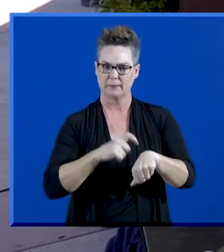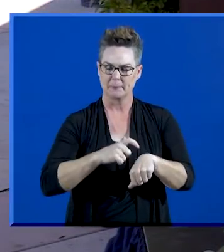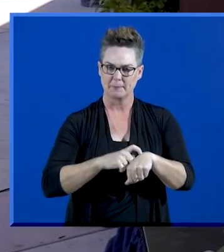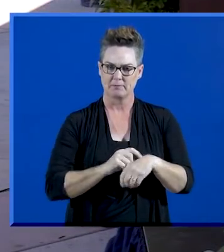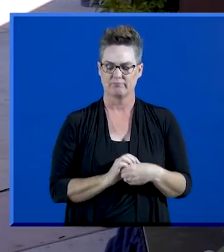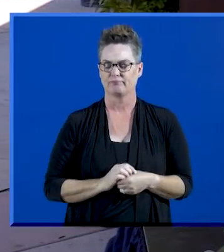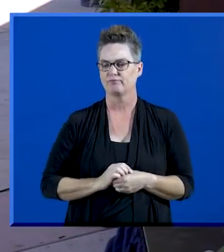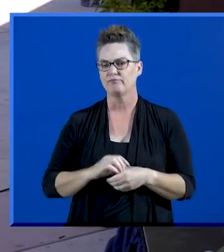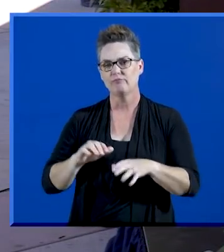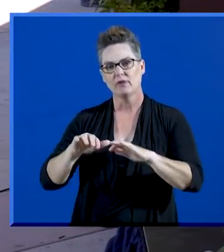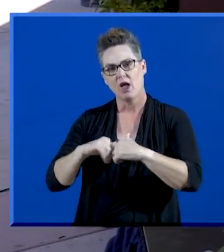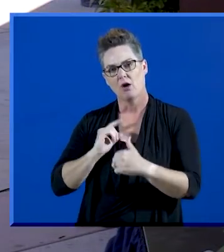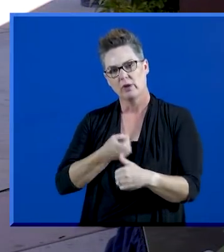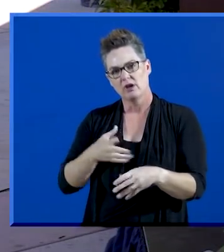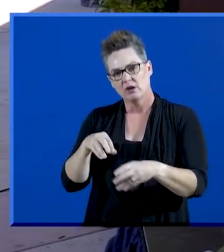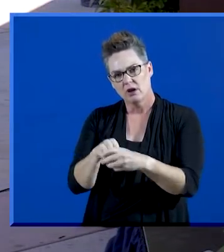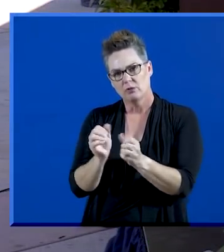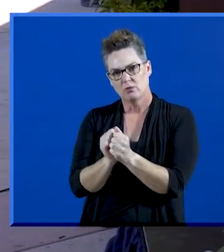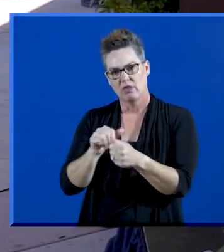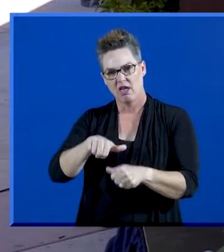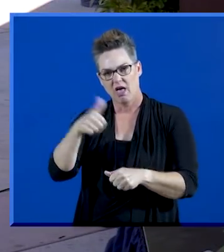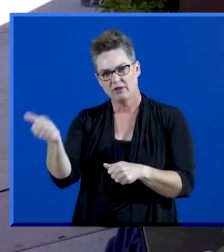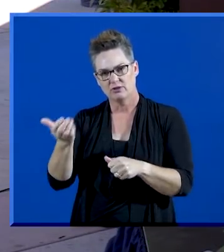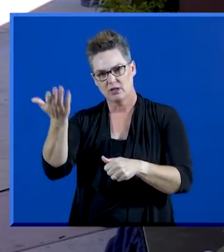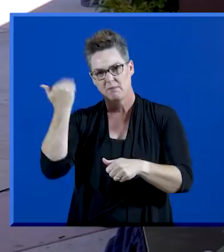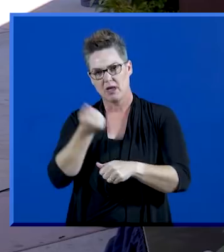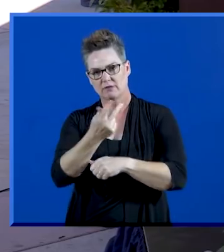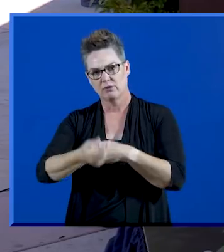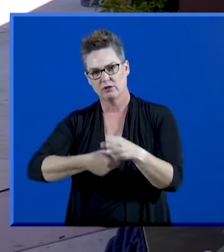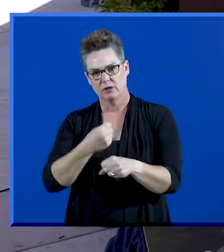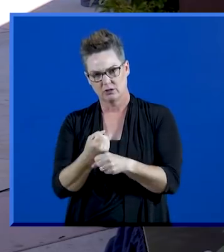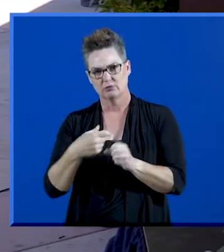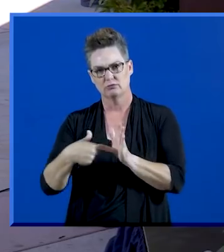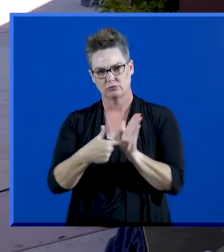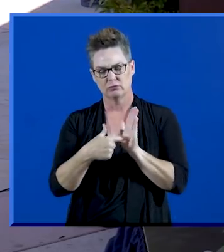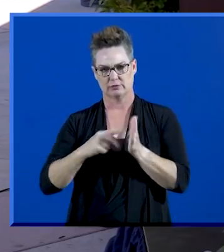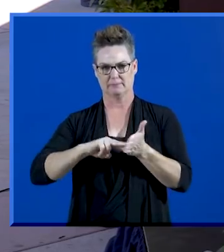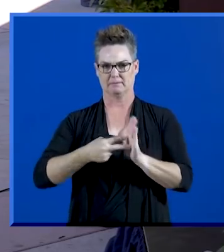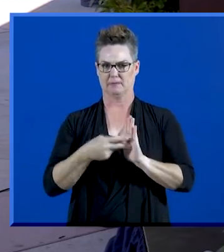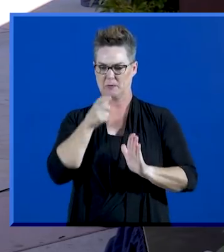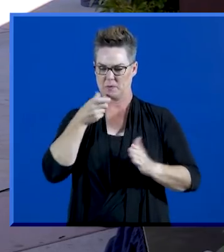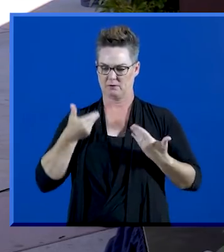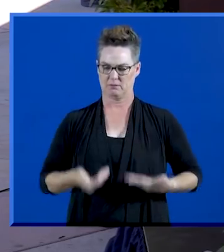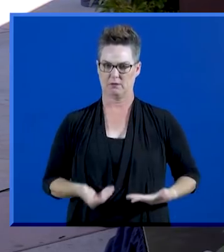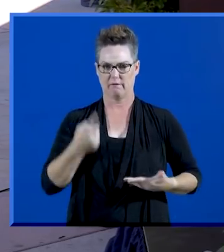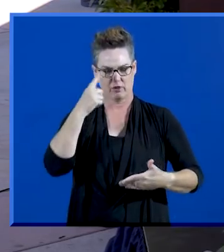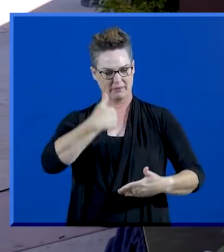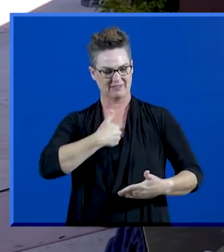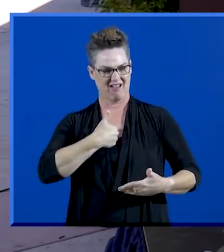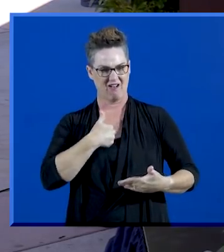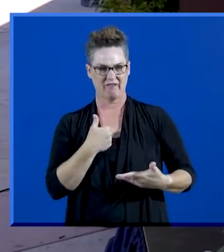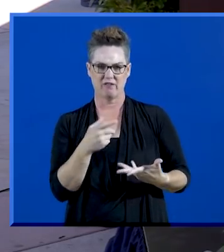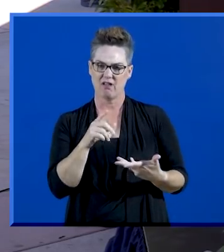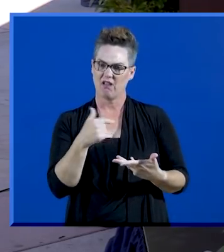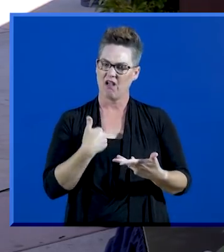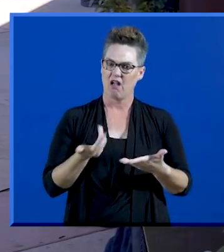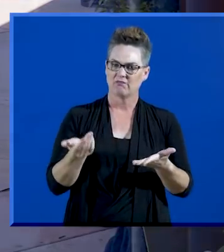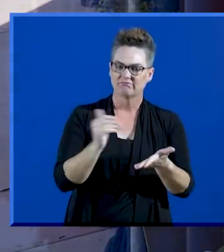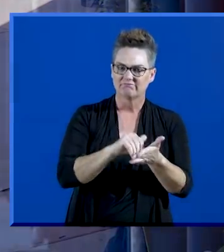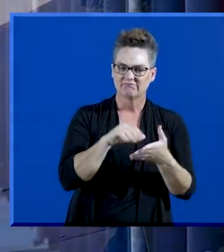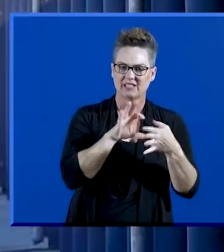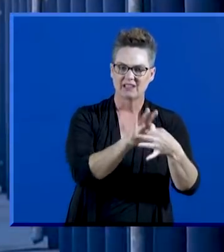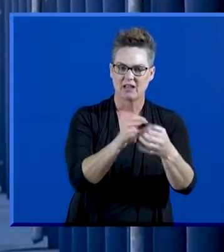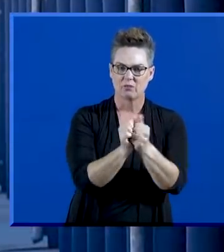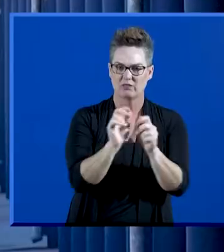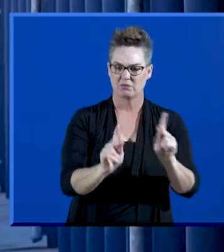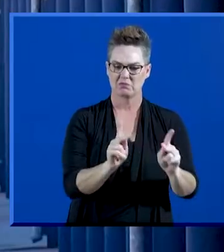time of isolation. How we have engaged with others over the past few years has helped define who we are today. For